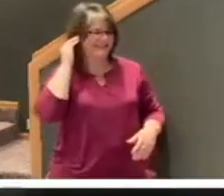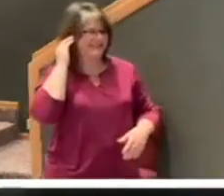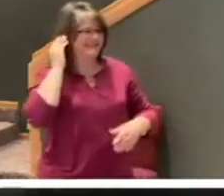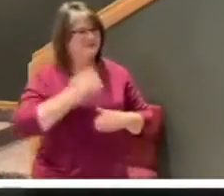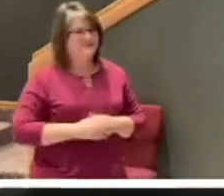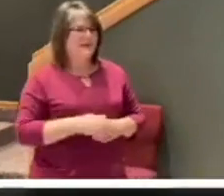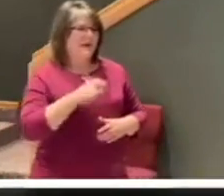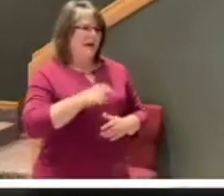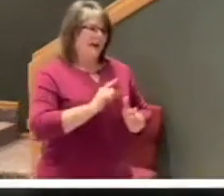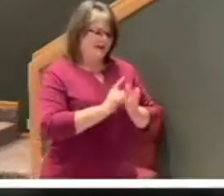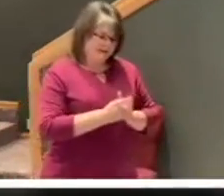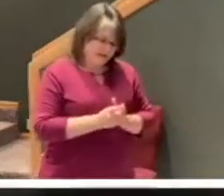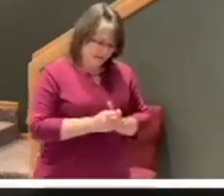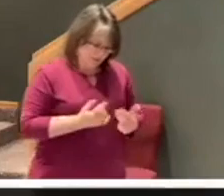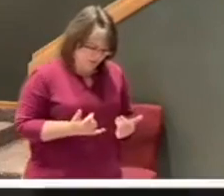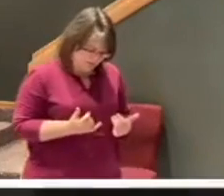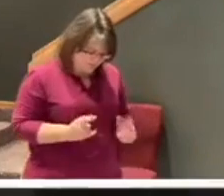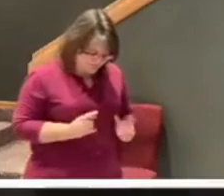Just need a moment right now.